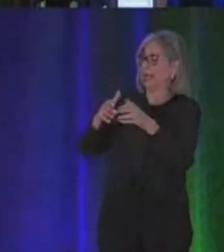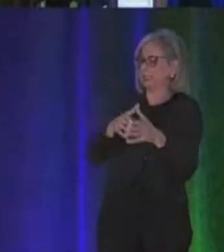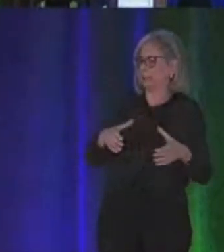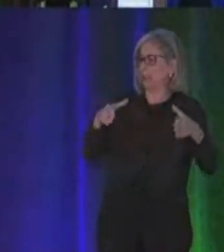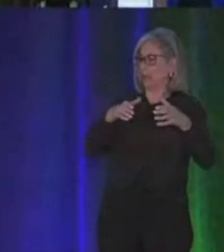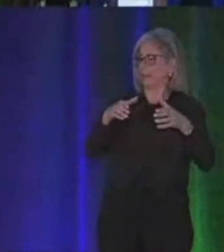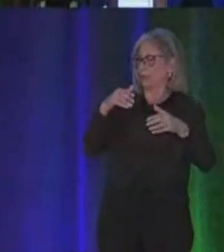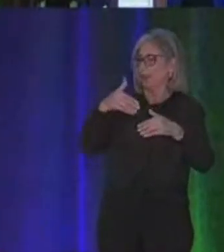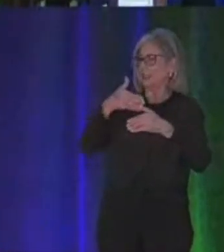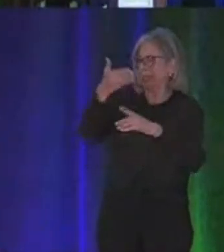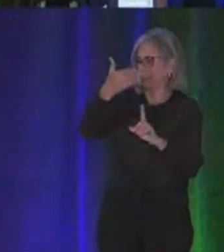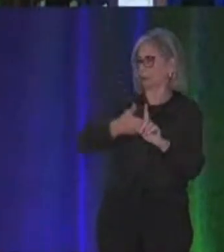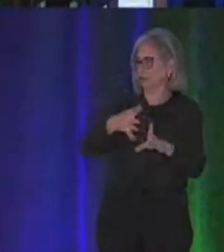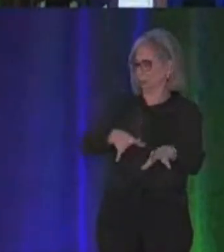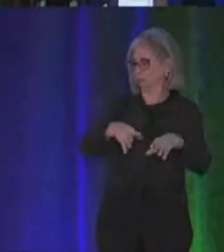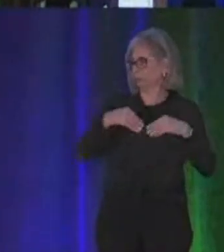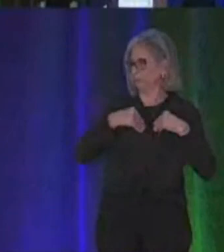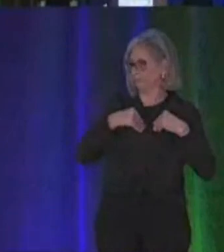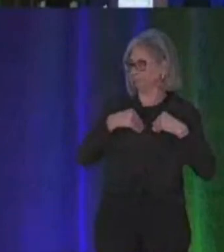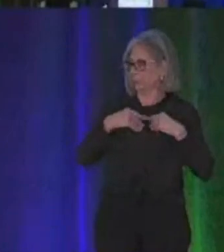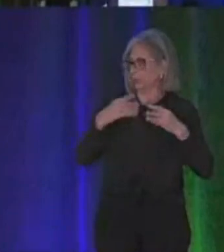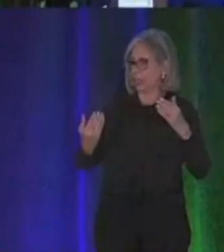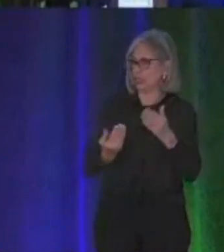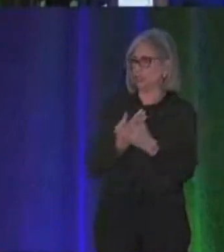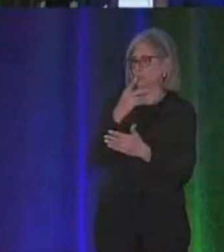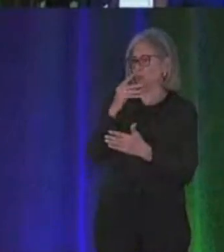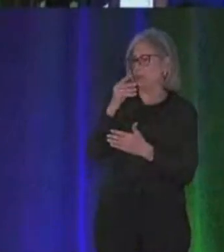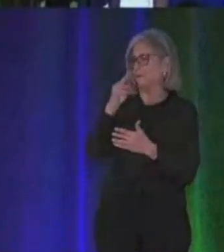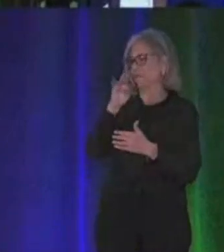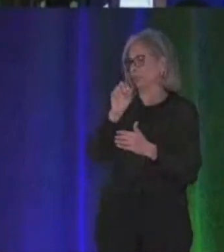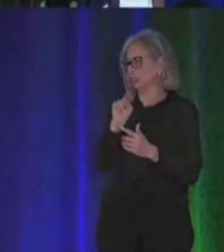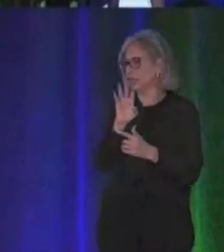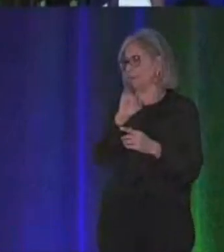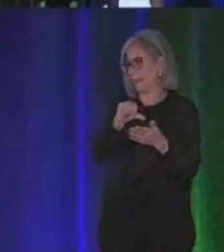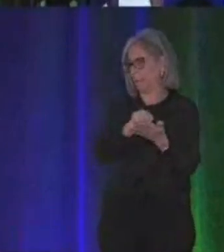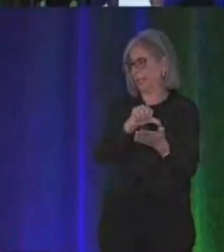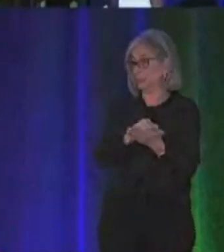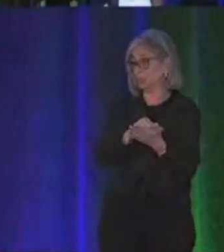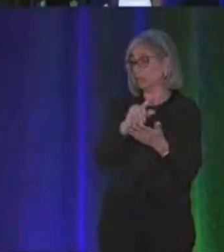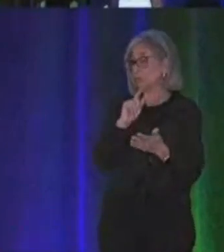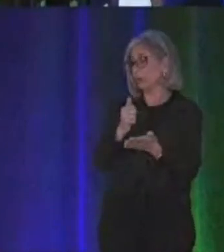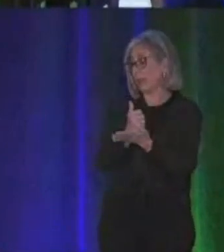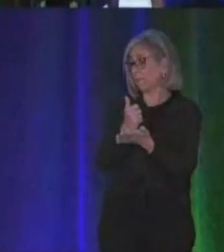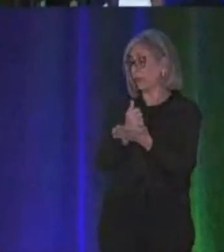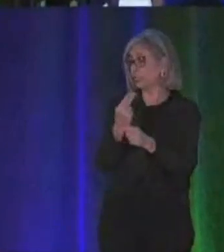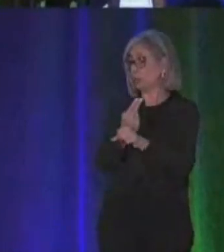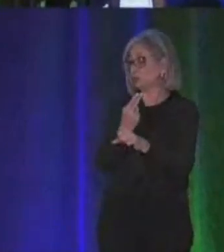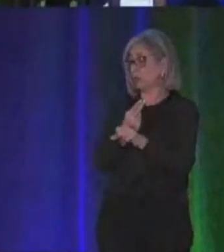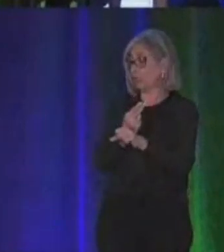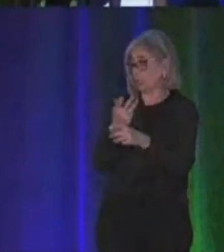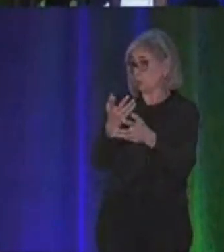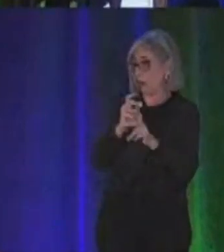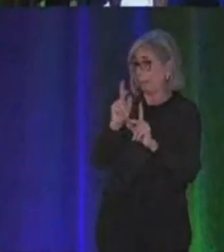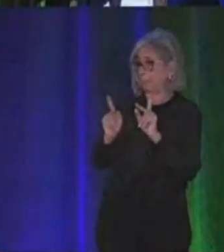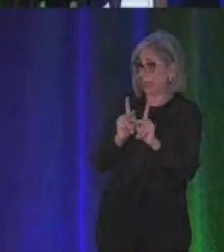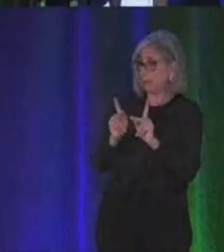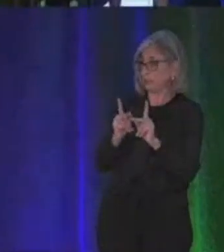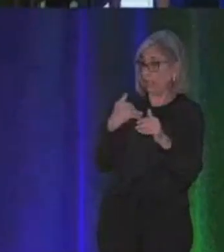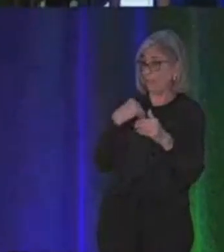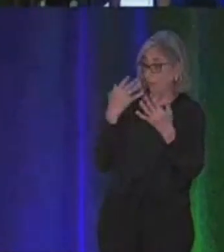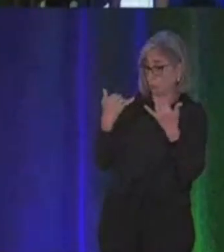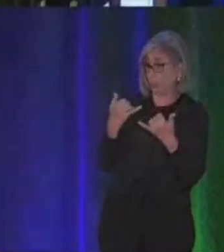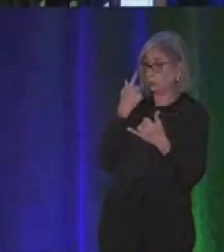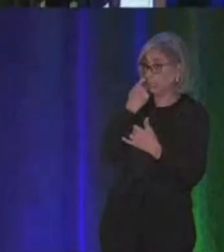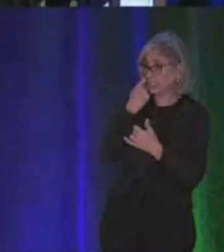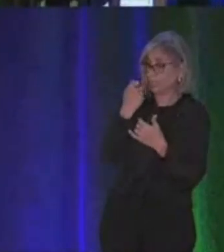it still gets a new version of the page. And that's very useful for things that like you want people to have the latest version, but you